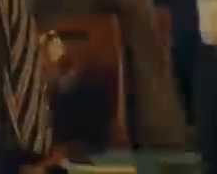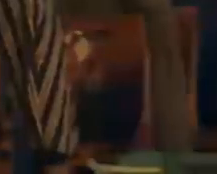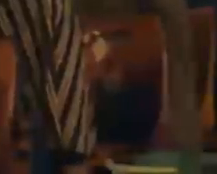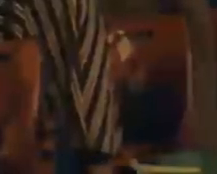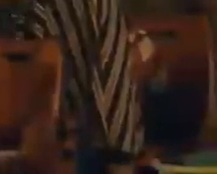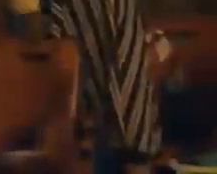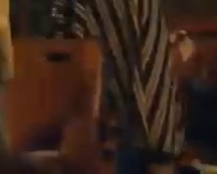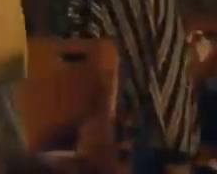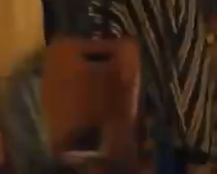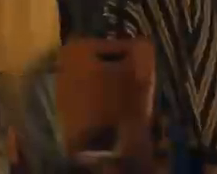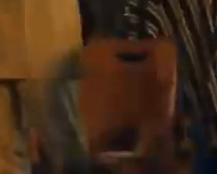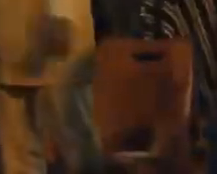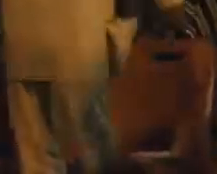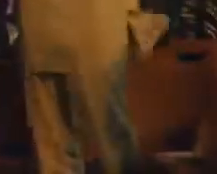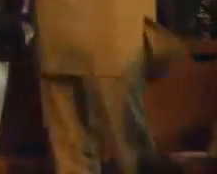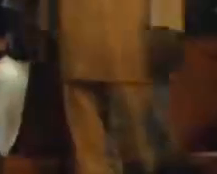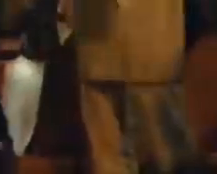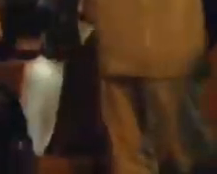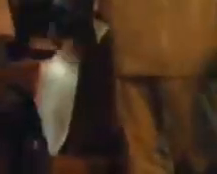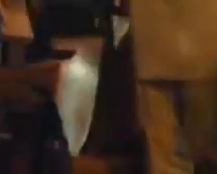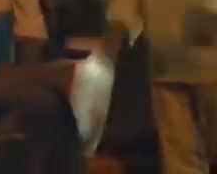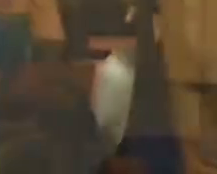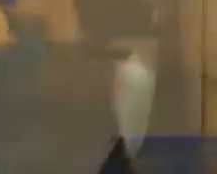Tonight is coming your way.